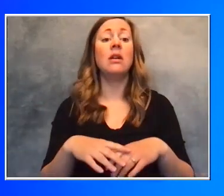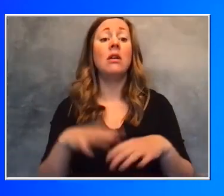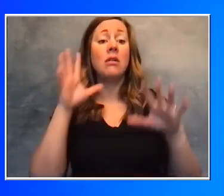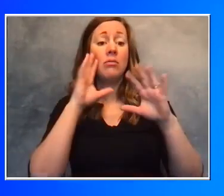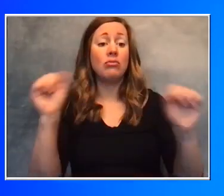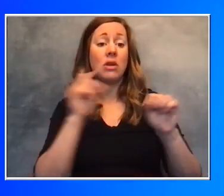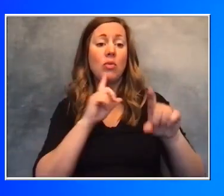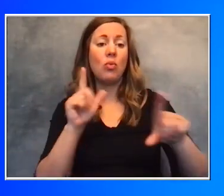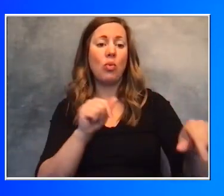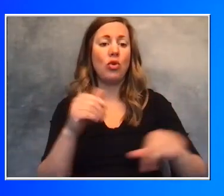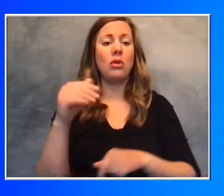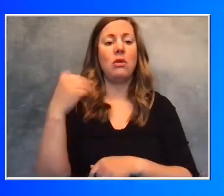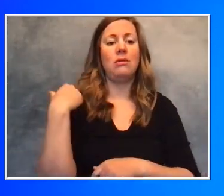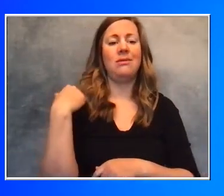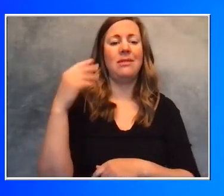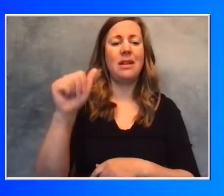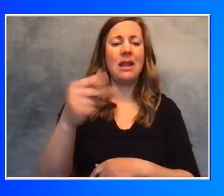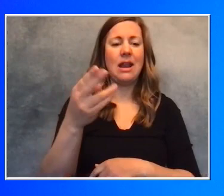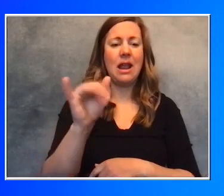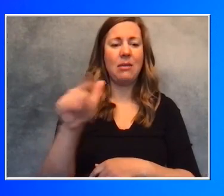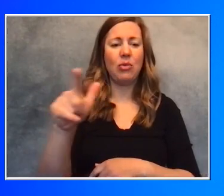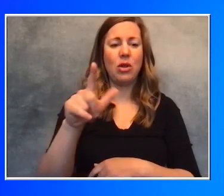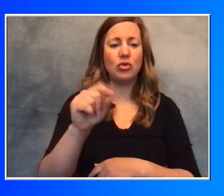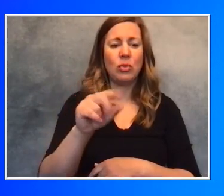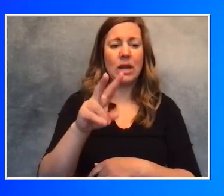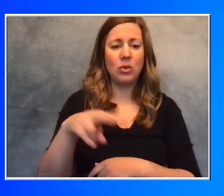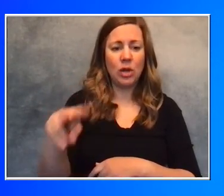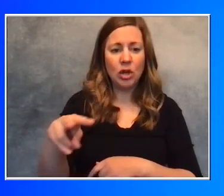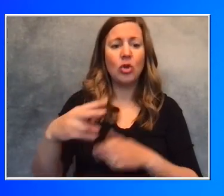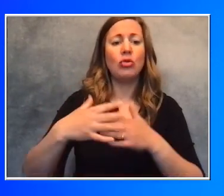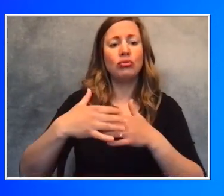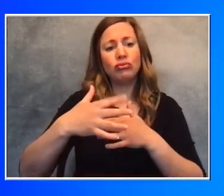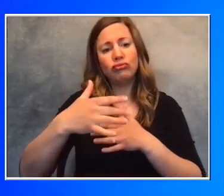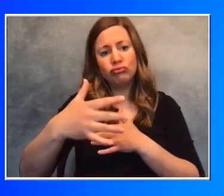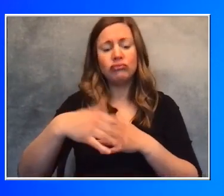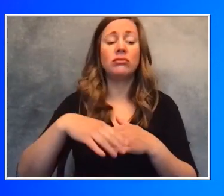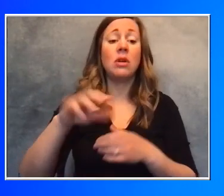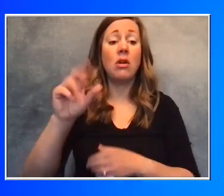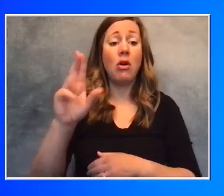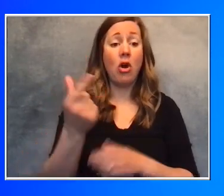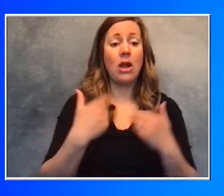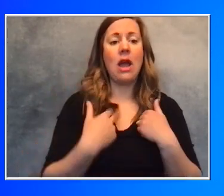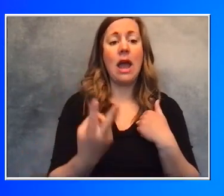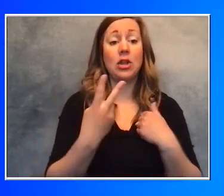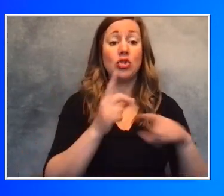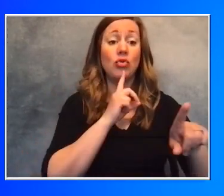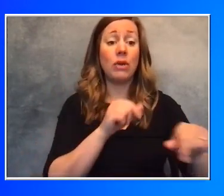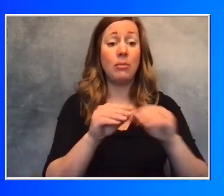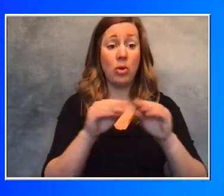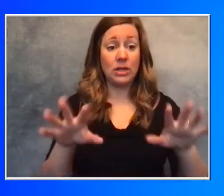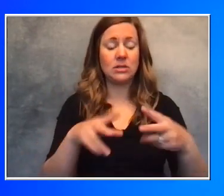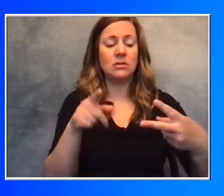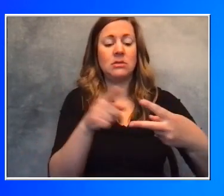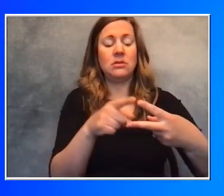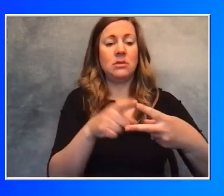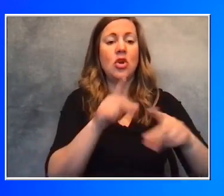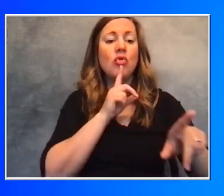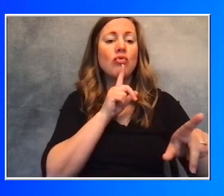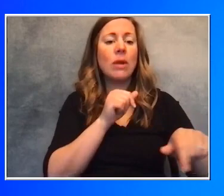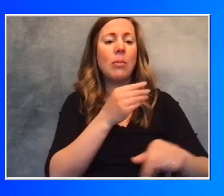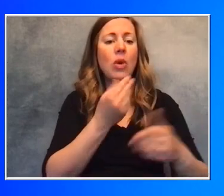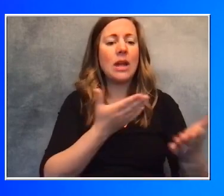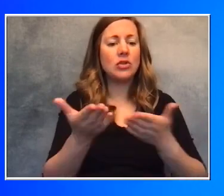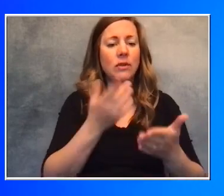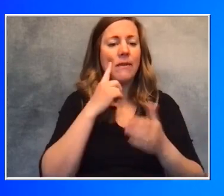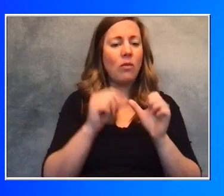of 22, in August we released two reports. One was on supports and services for long COVID,